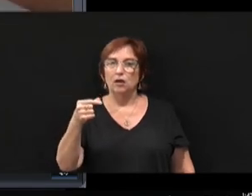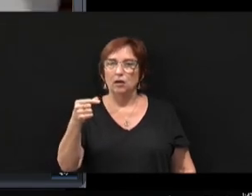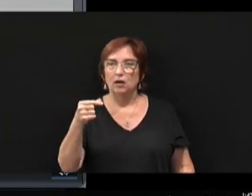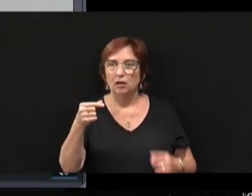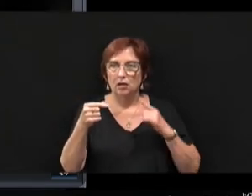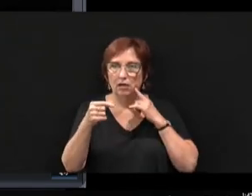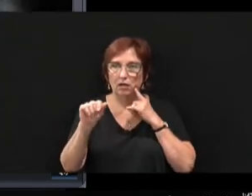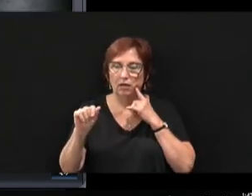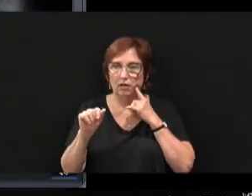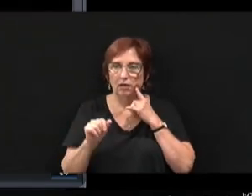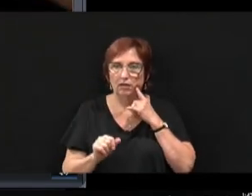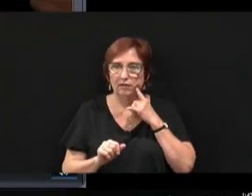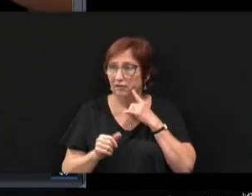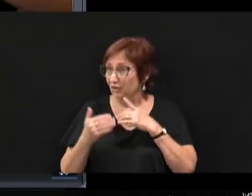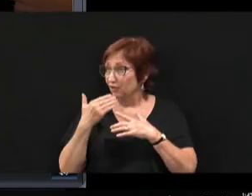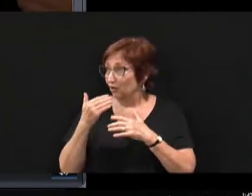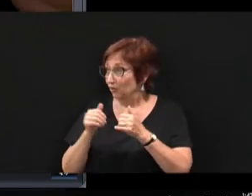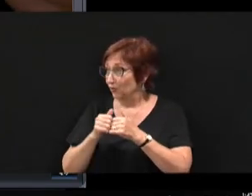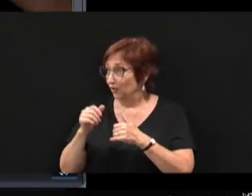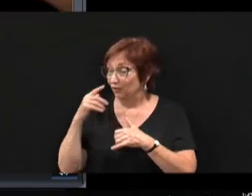You guys are good at your sounds.